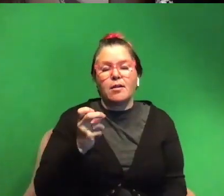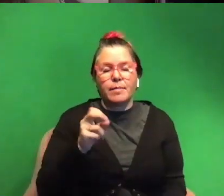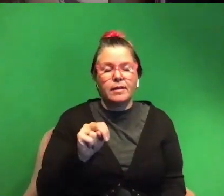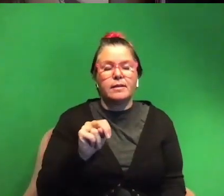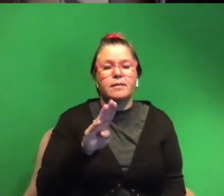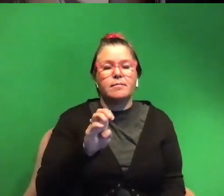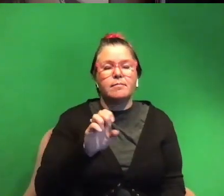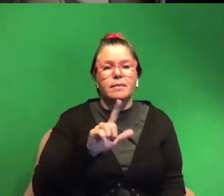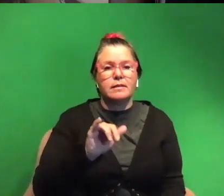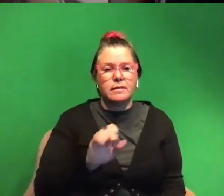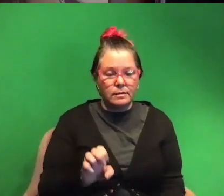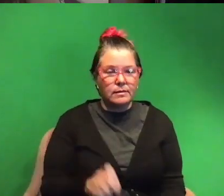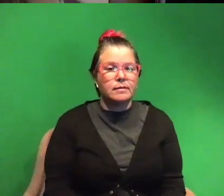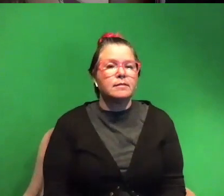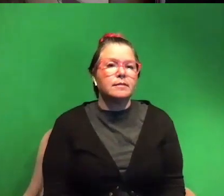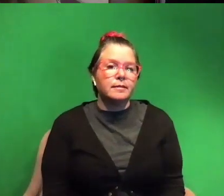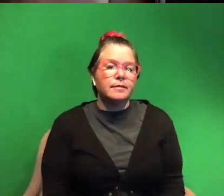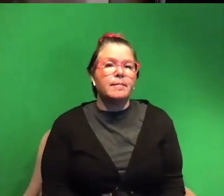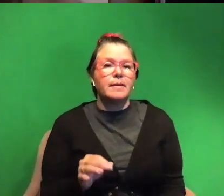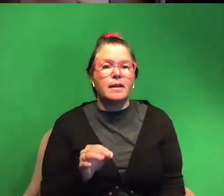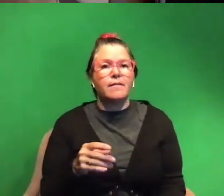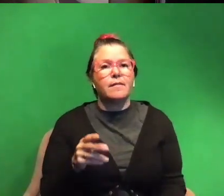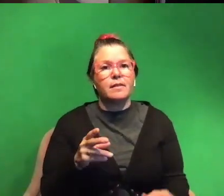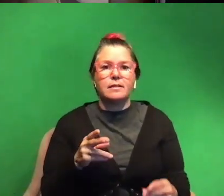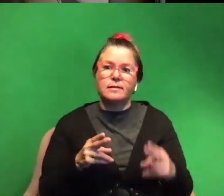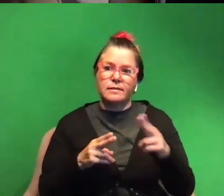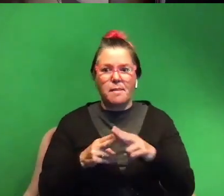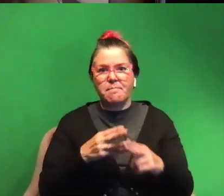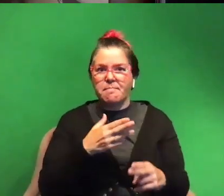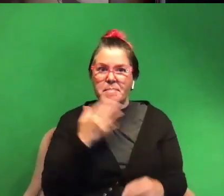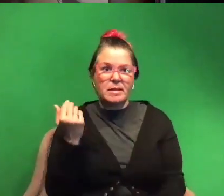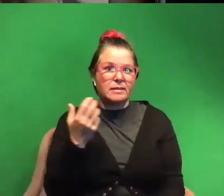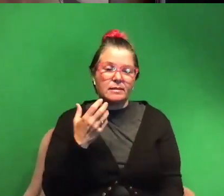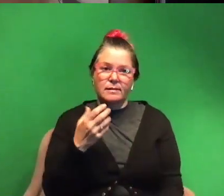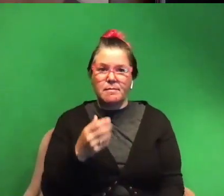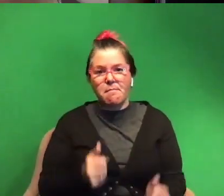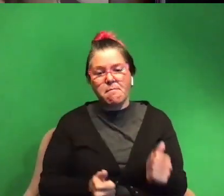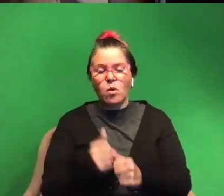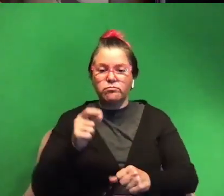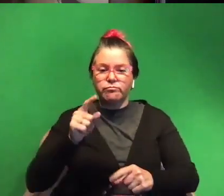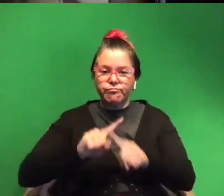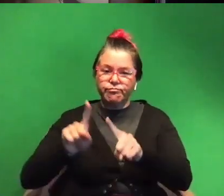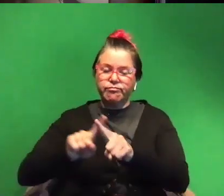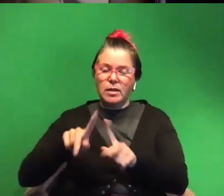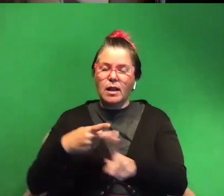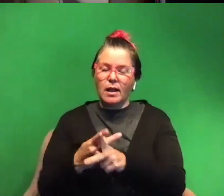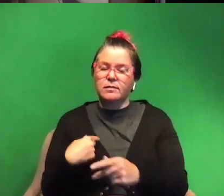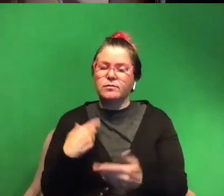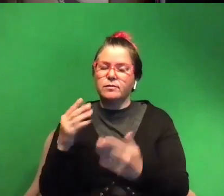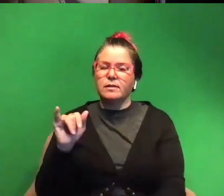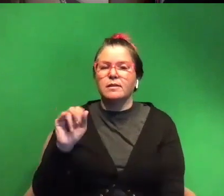I've been, but if you're looking for like the hot spot of where the most different types of things are, I would say